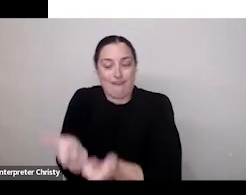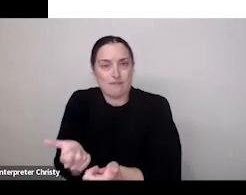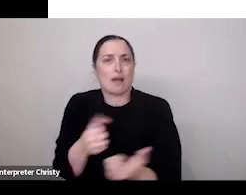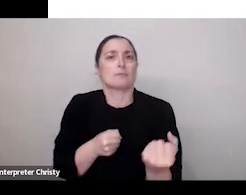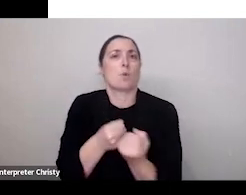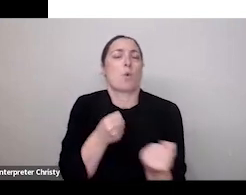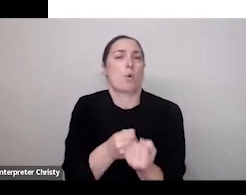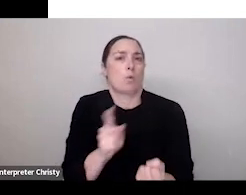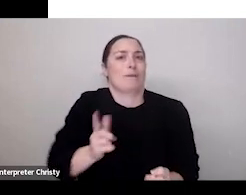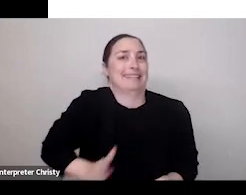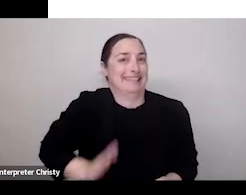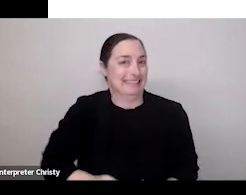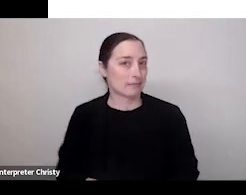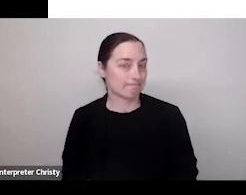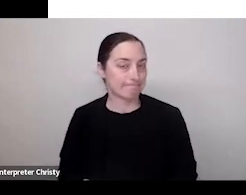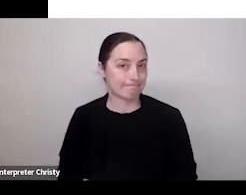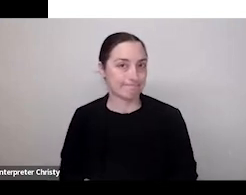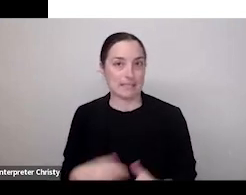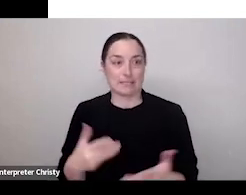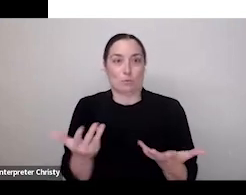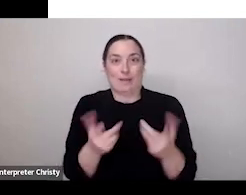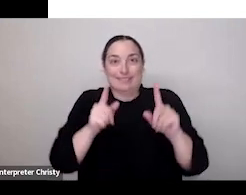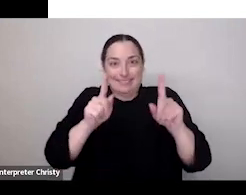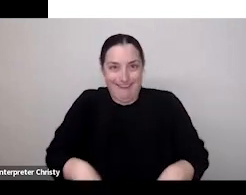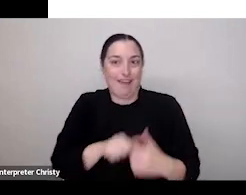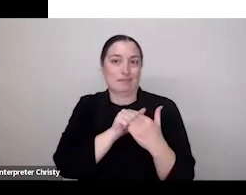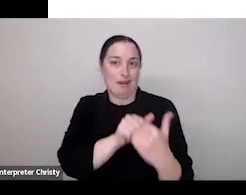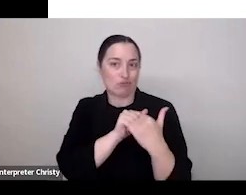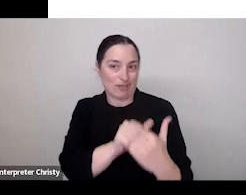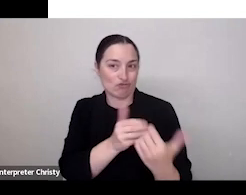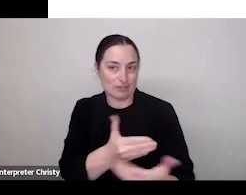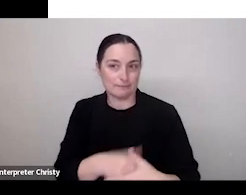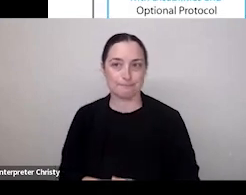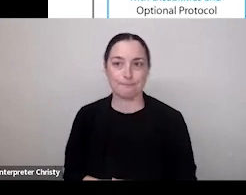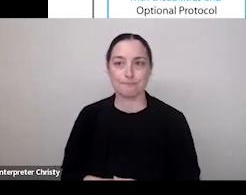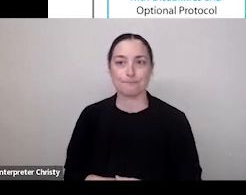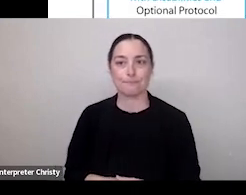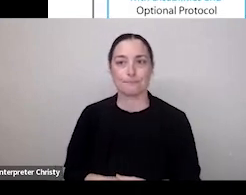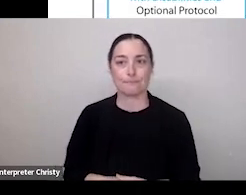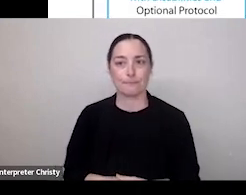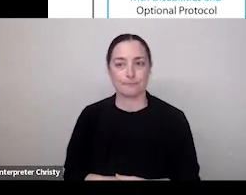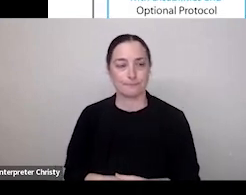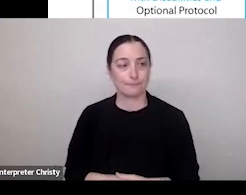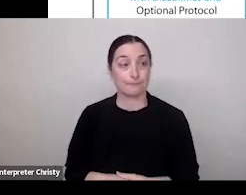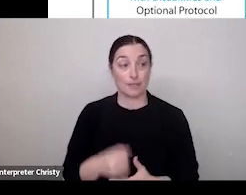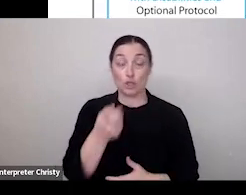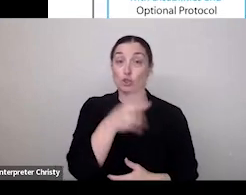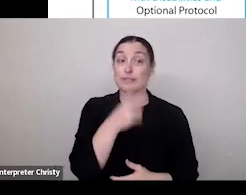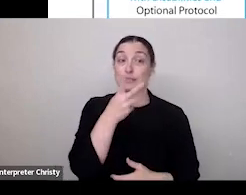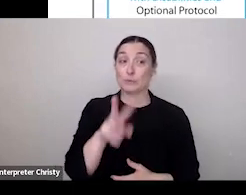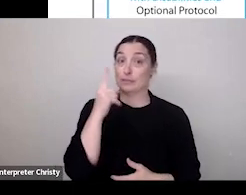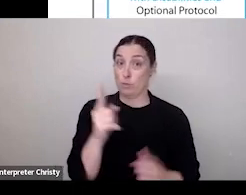where this research and this collaboration began. Next slide, please. By 2021, we had made